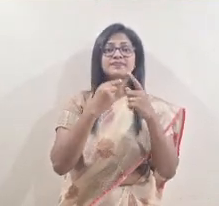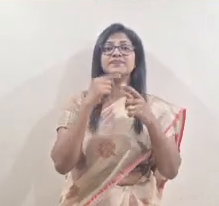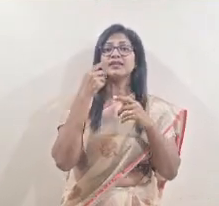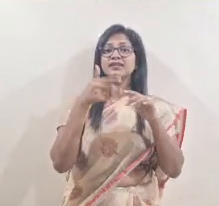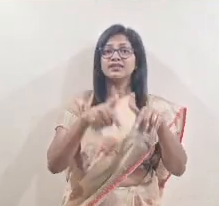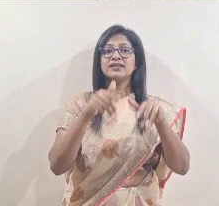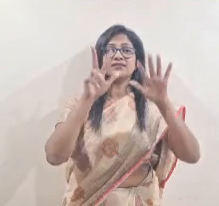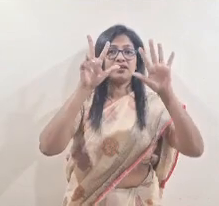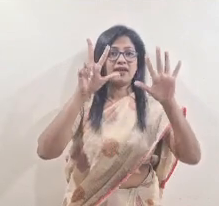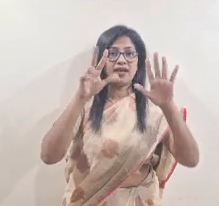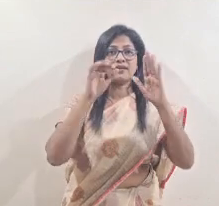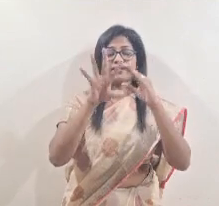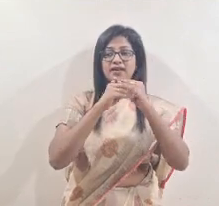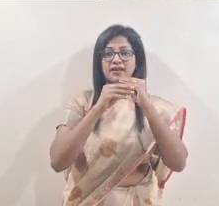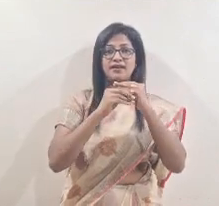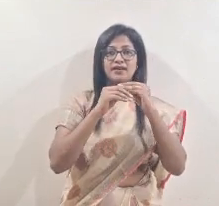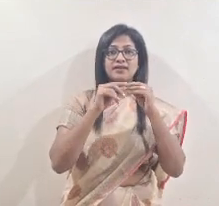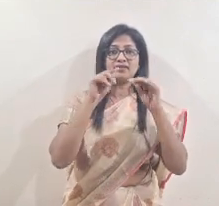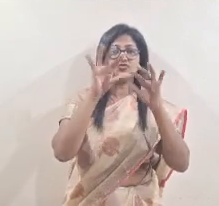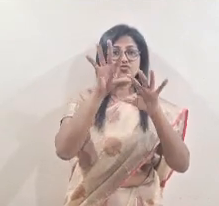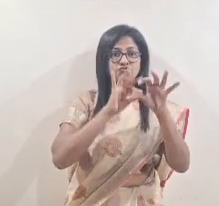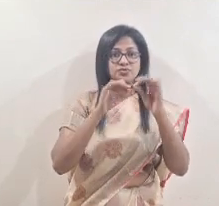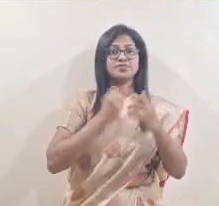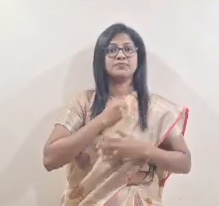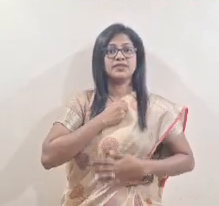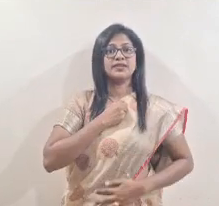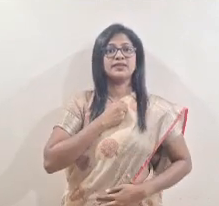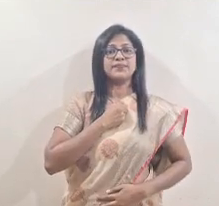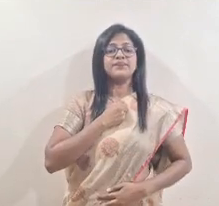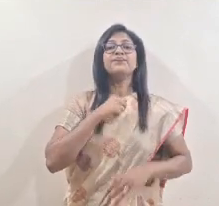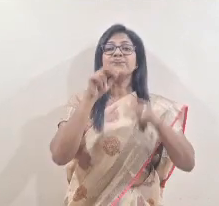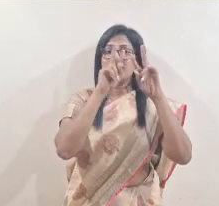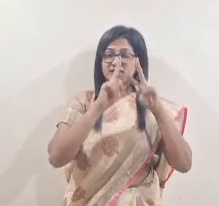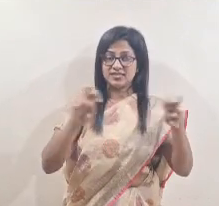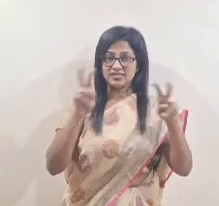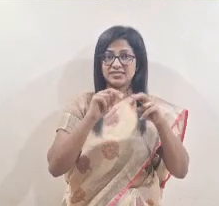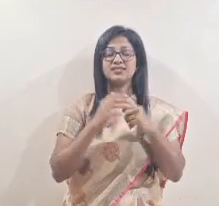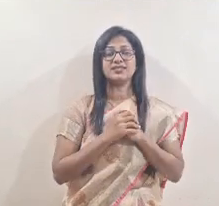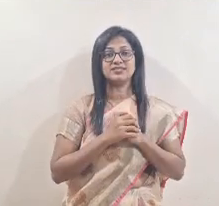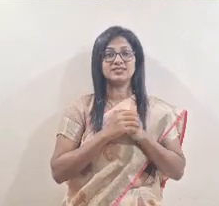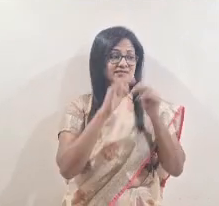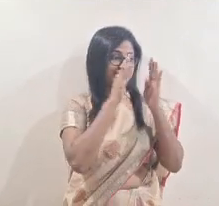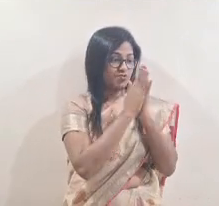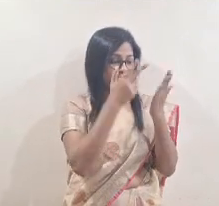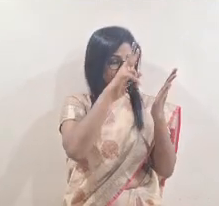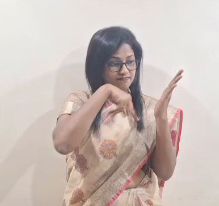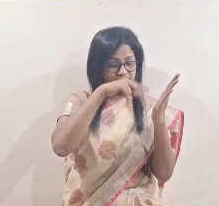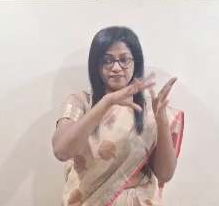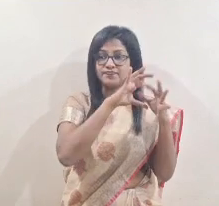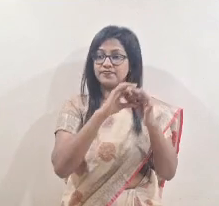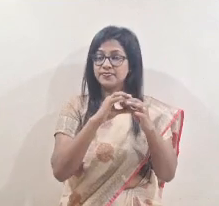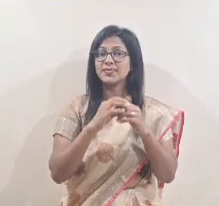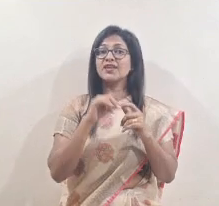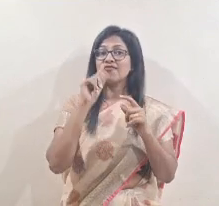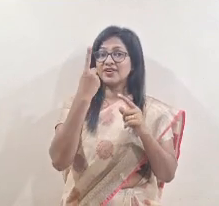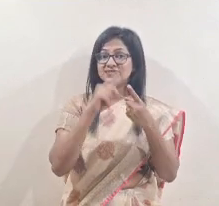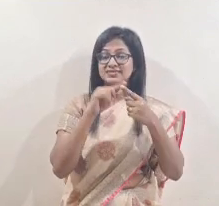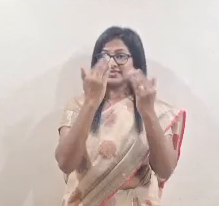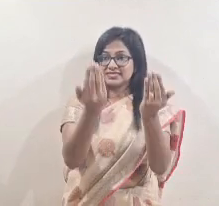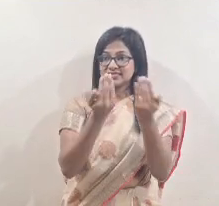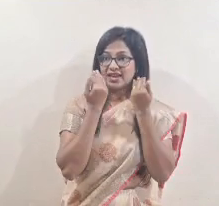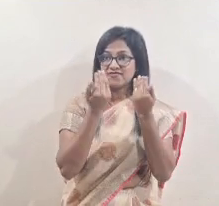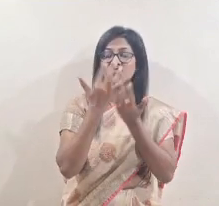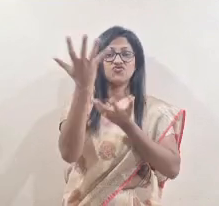8 attributes that I have chosen for my study by studying the literature. So first one is the safety